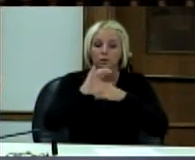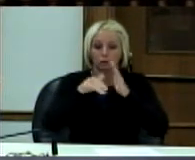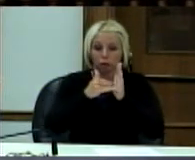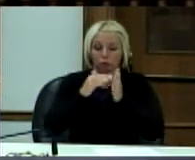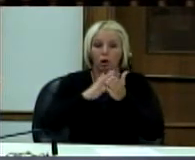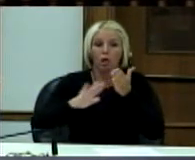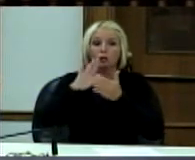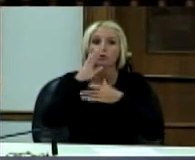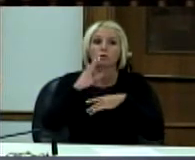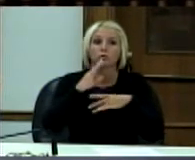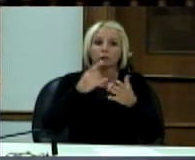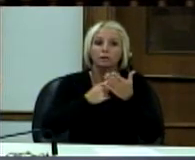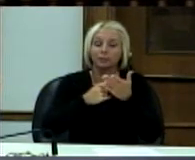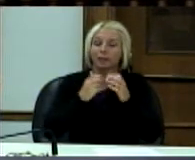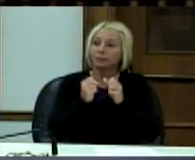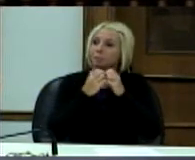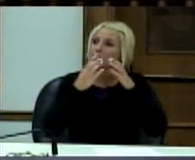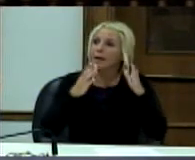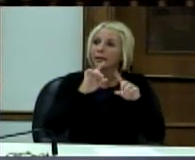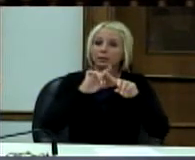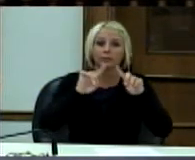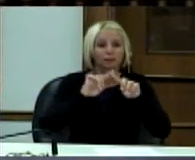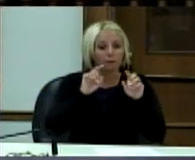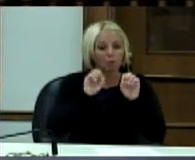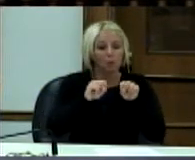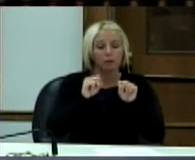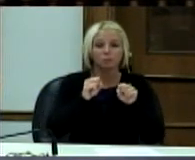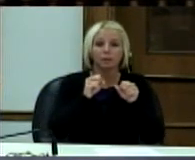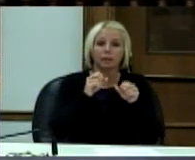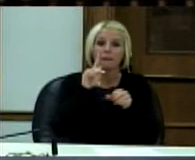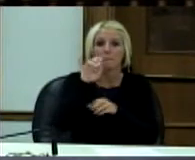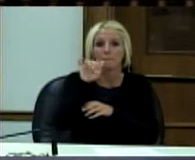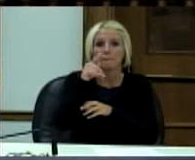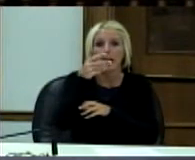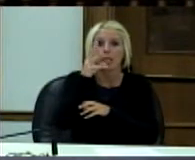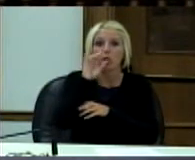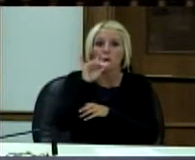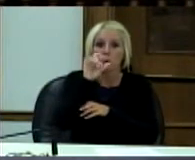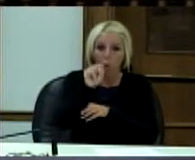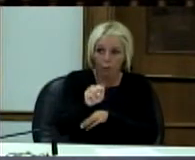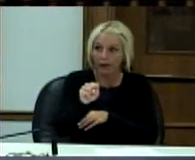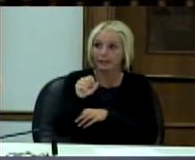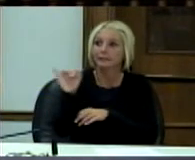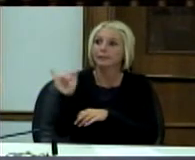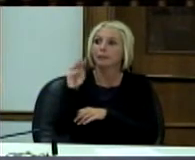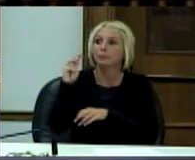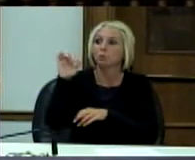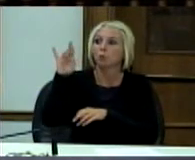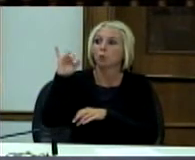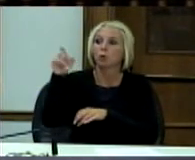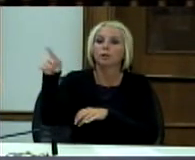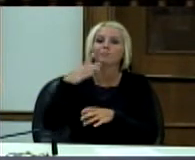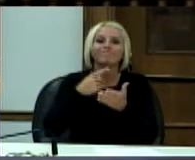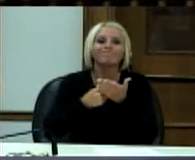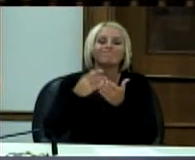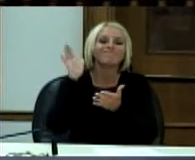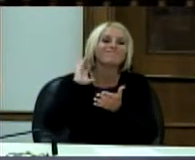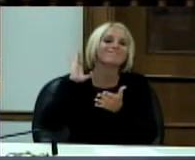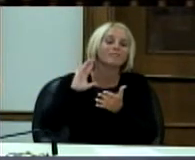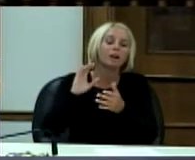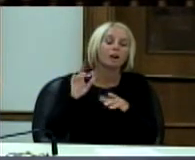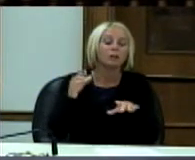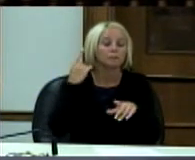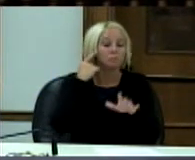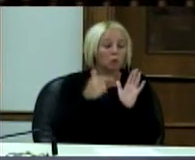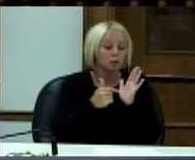and pathways towards certifications, just very similar to what Anne-Marie was talking about with the health. For example,